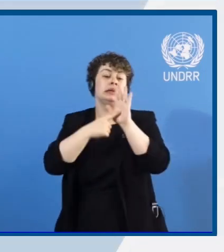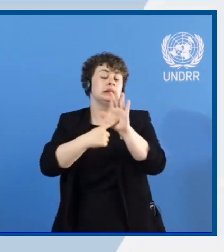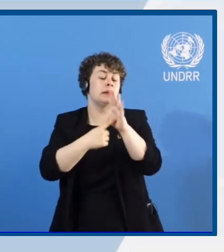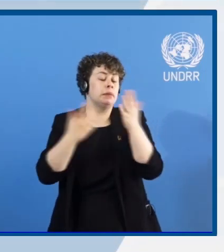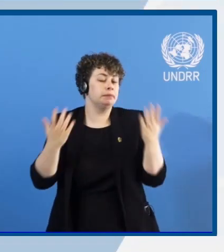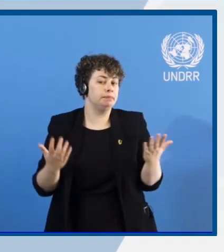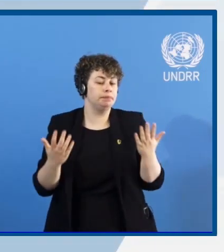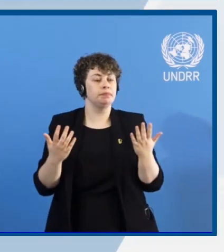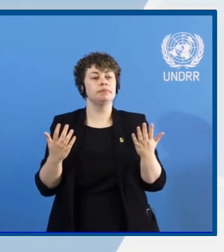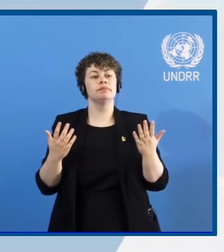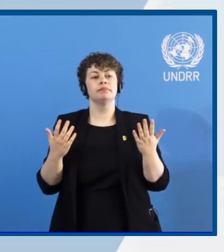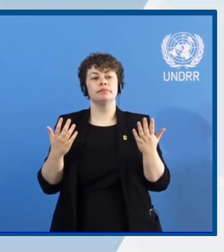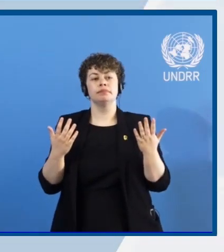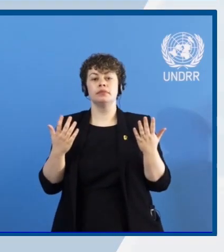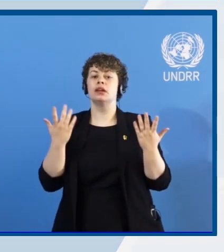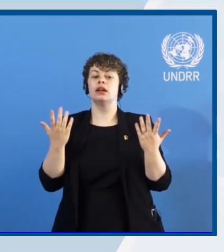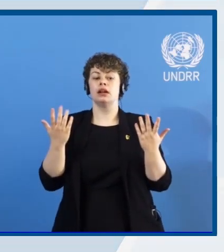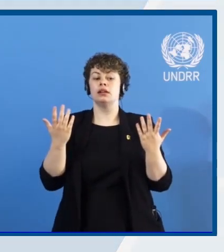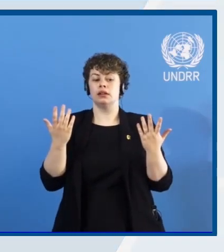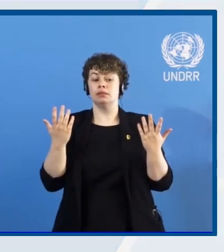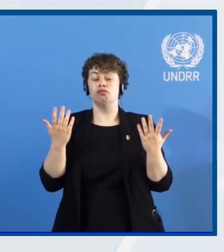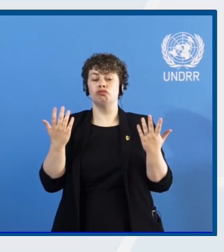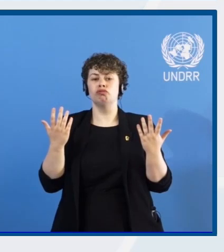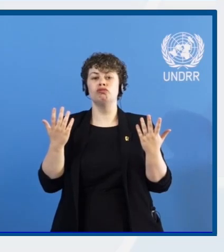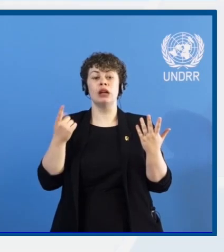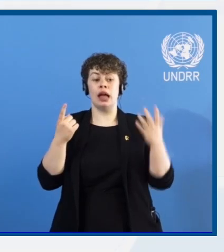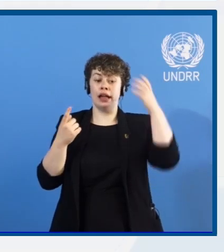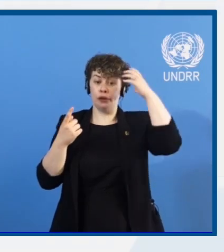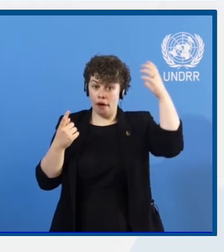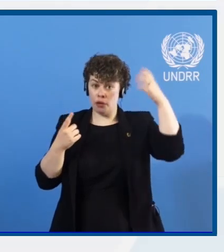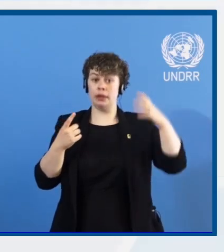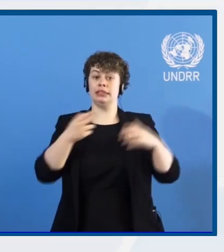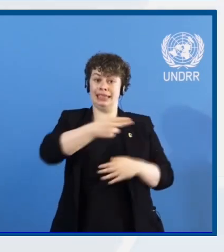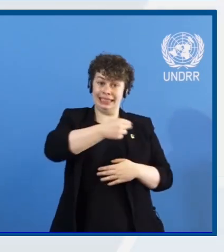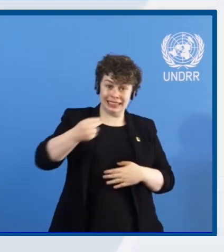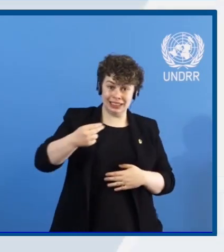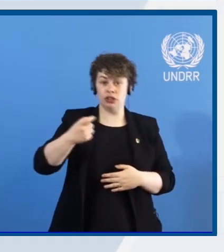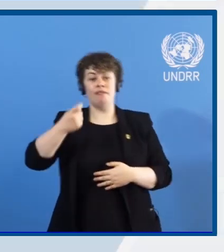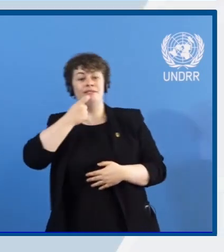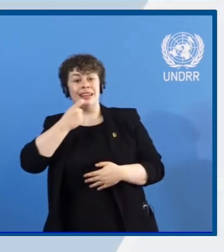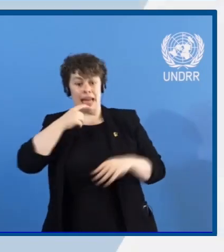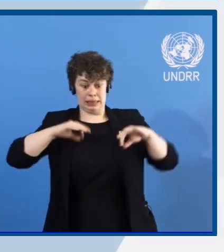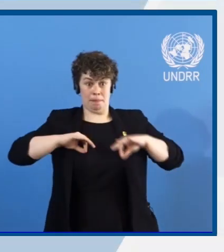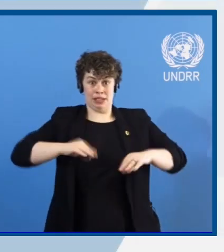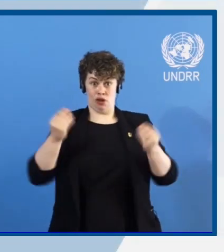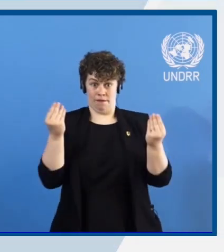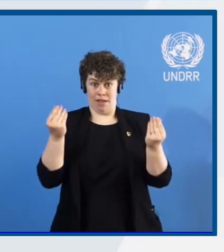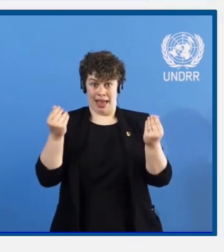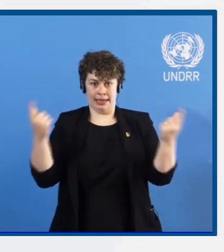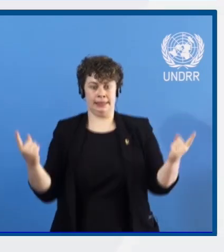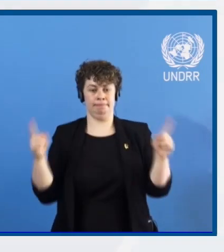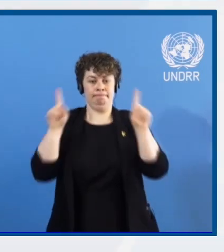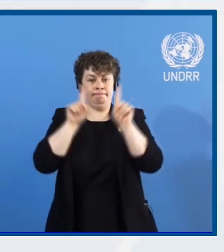climate action, co-chaired by Indonesia and Finland, bring together finance ministers of over 70